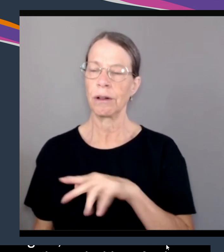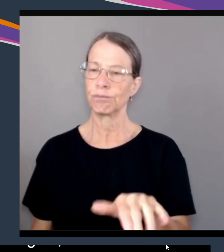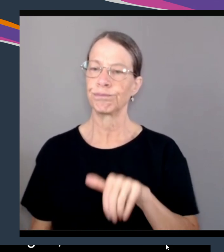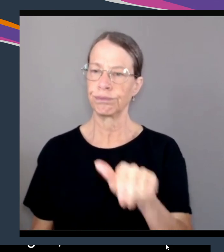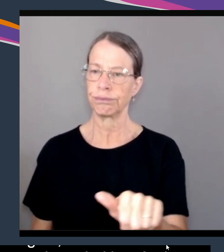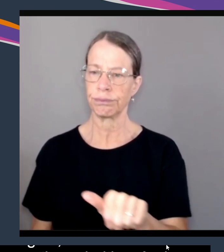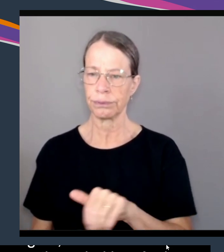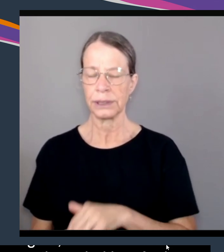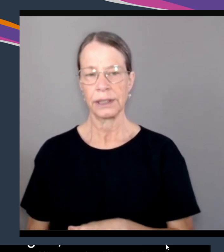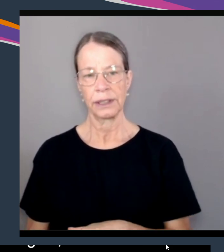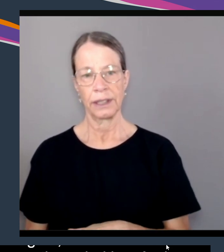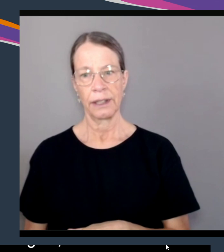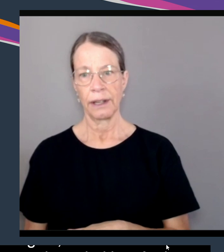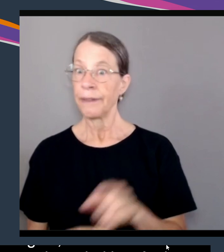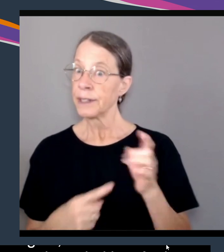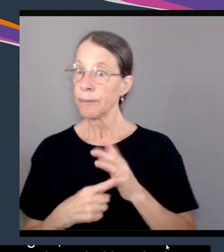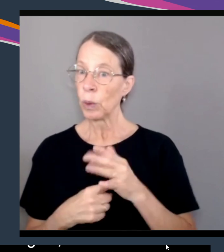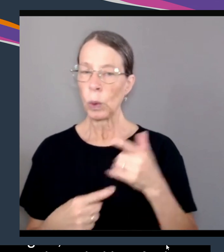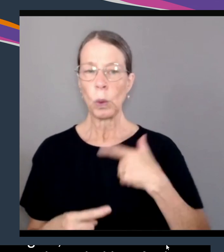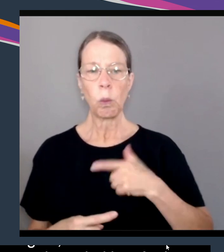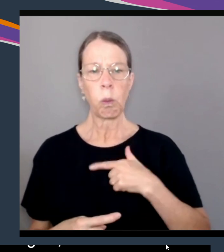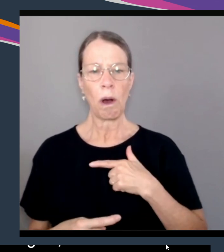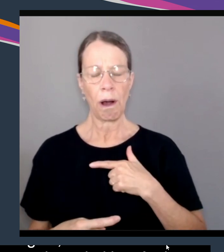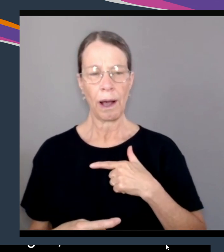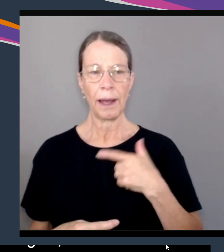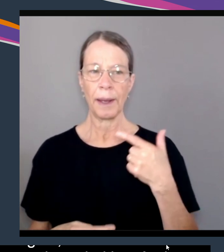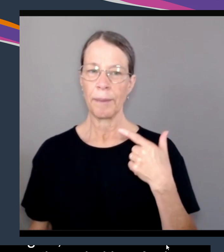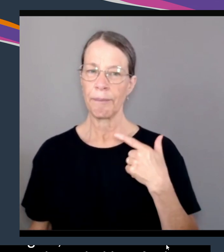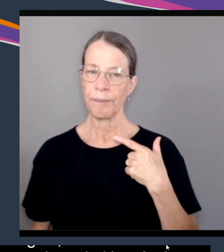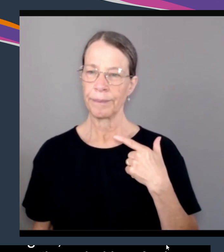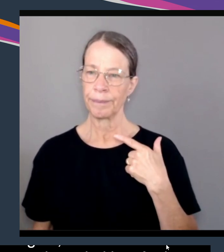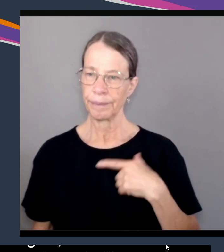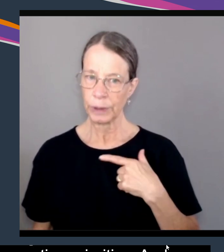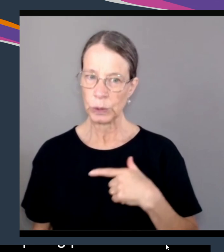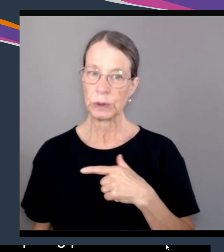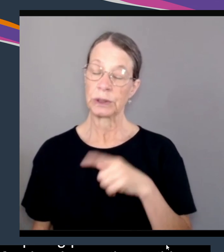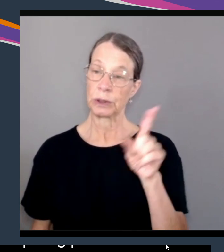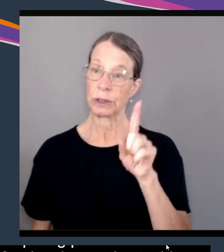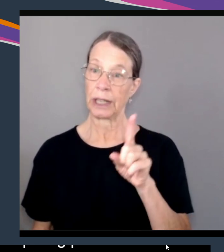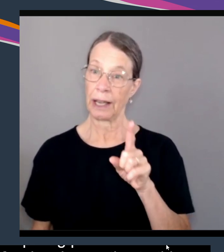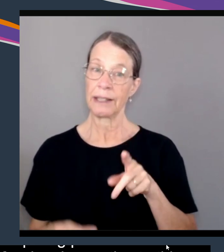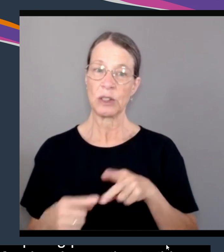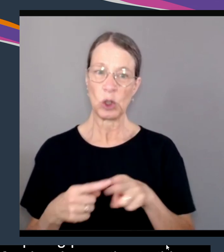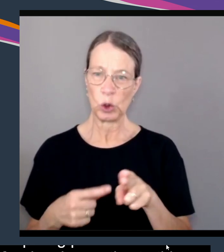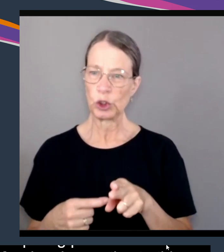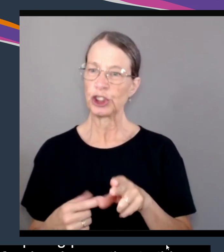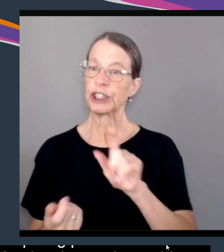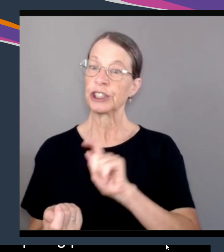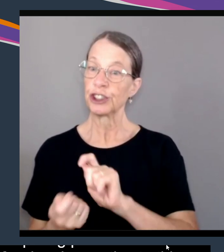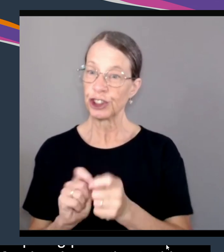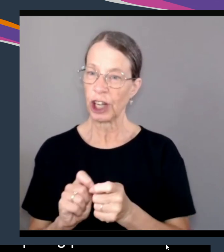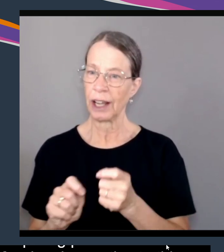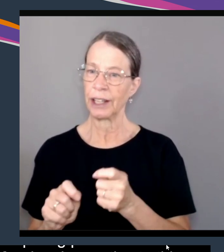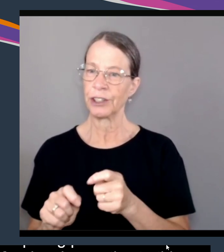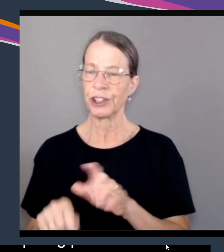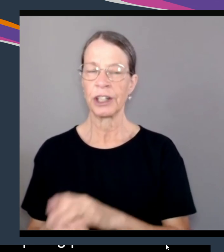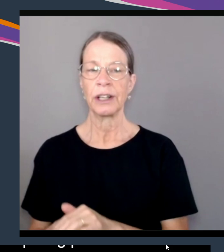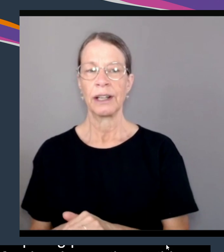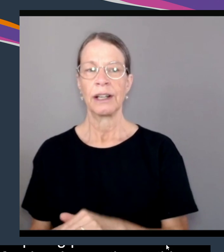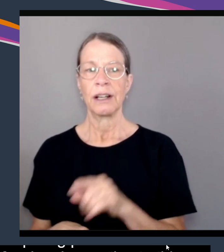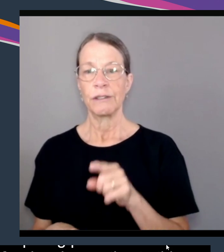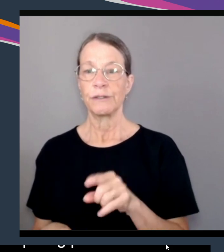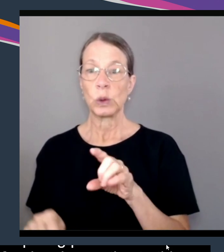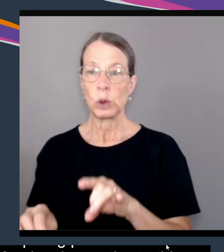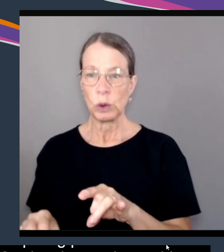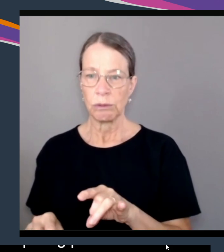we are launching today shows that this is a changing deliberately, structurally and nationally. The NDRP was established